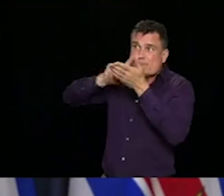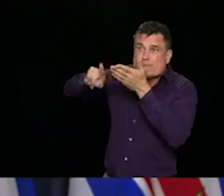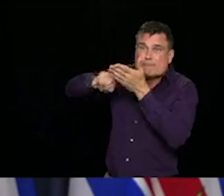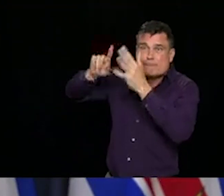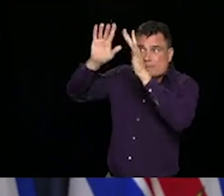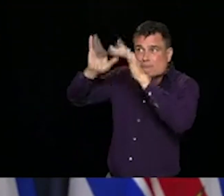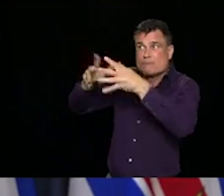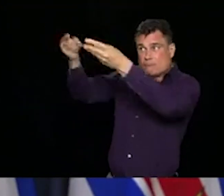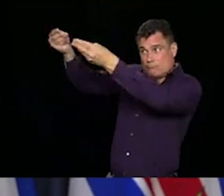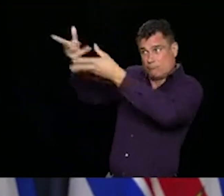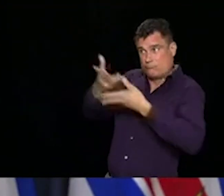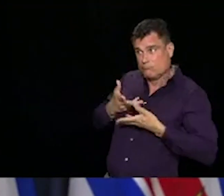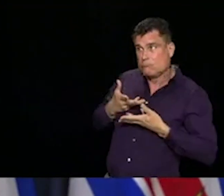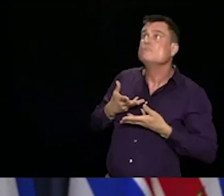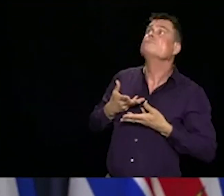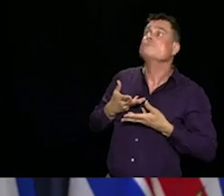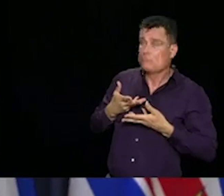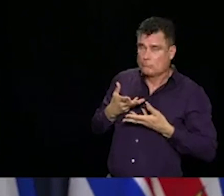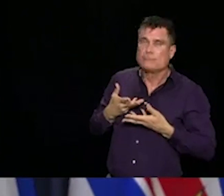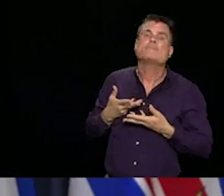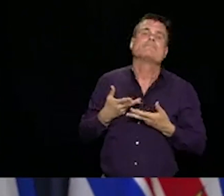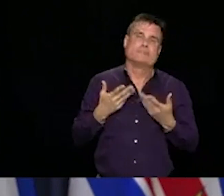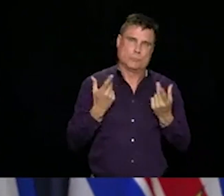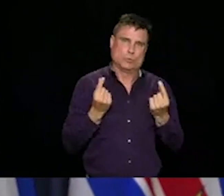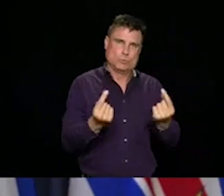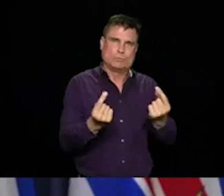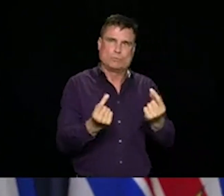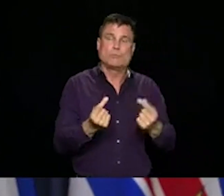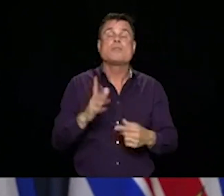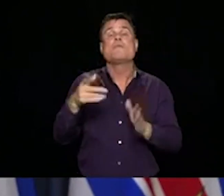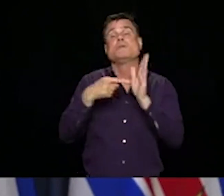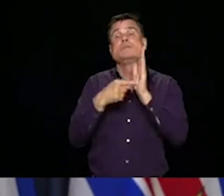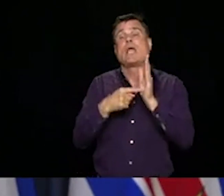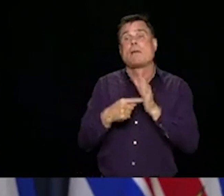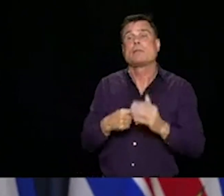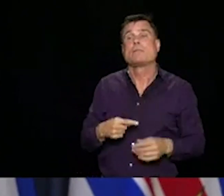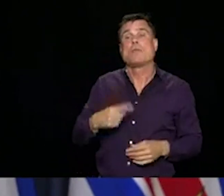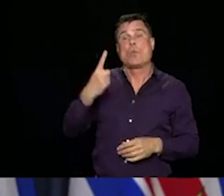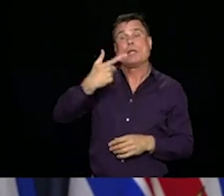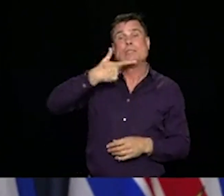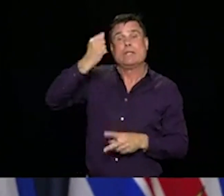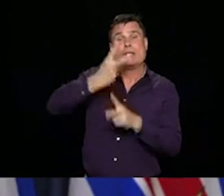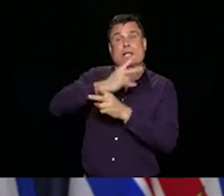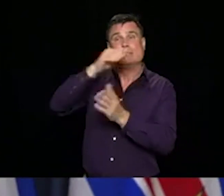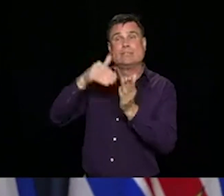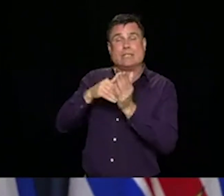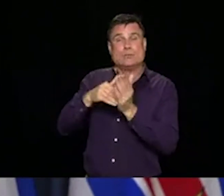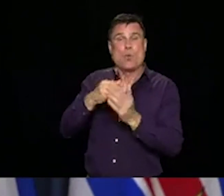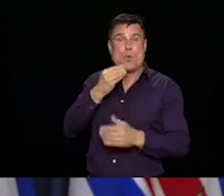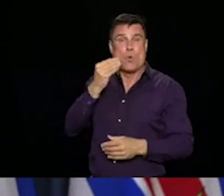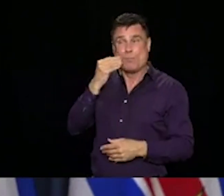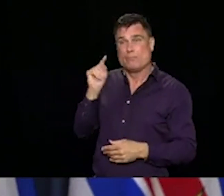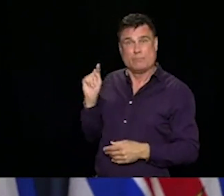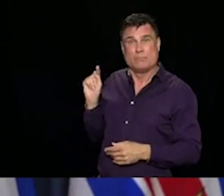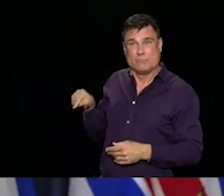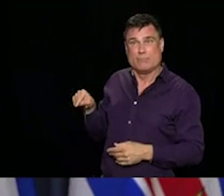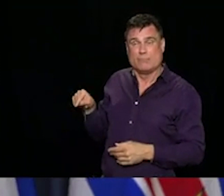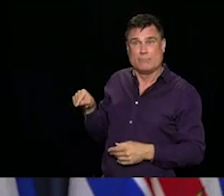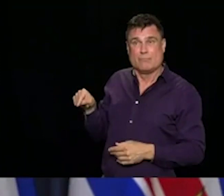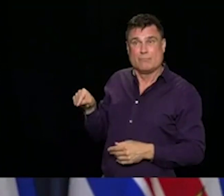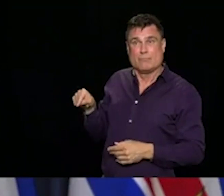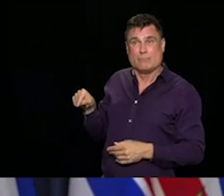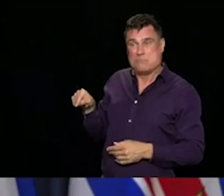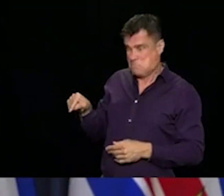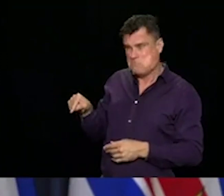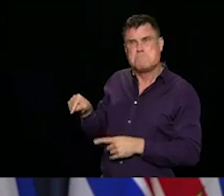immediate. I'll just give you an example. We've had one care home that's in a very small period of time gone from no people